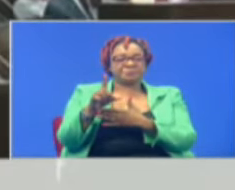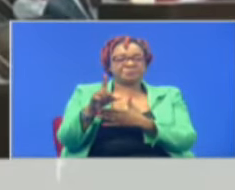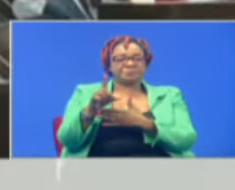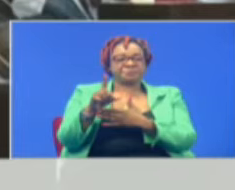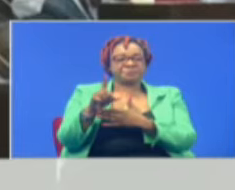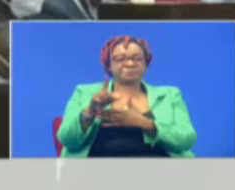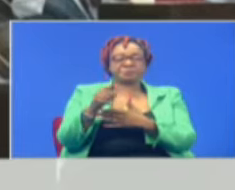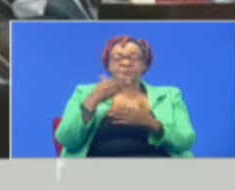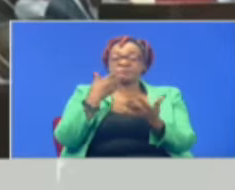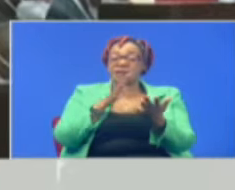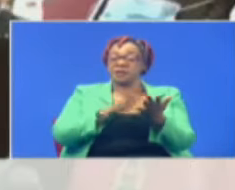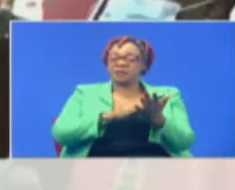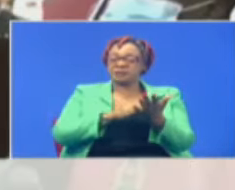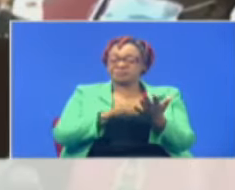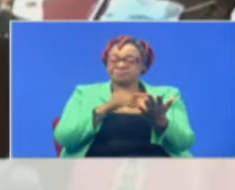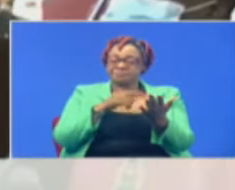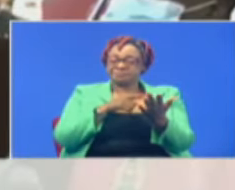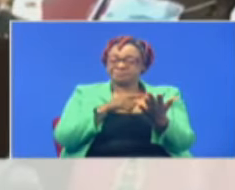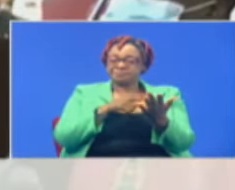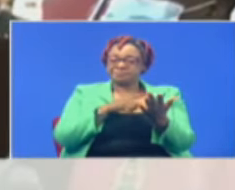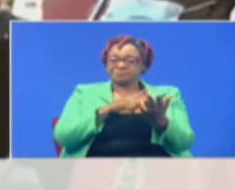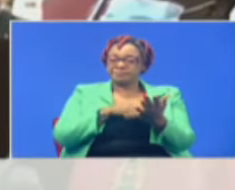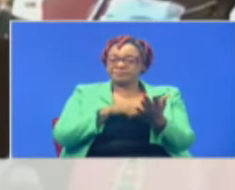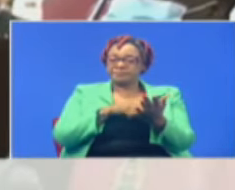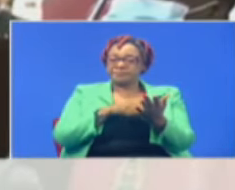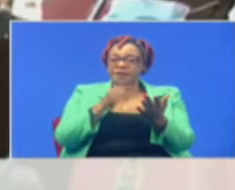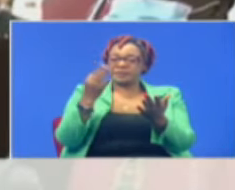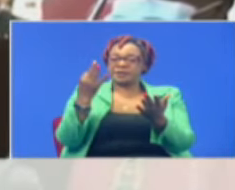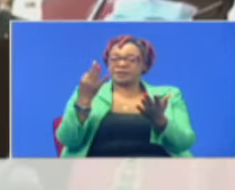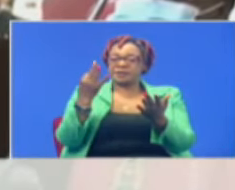This letter comes at a time when three county assemblies from